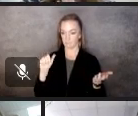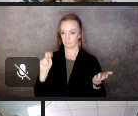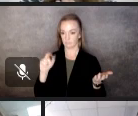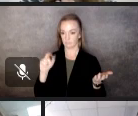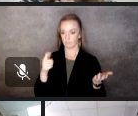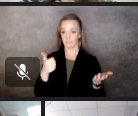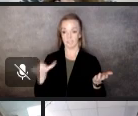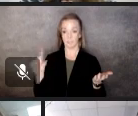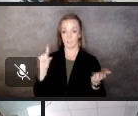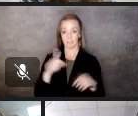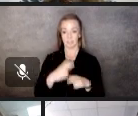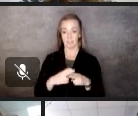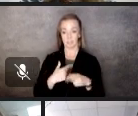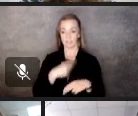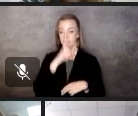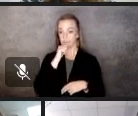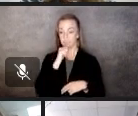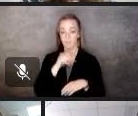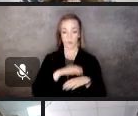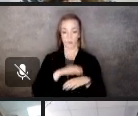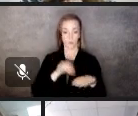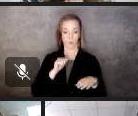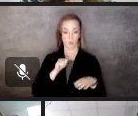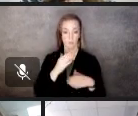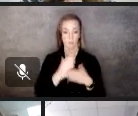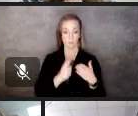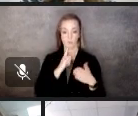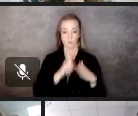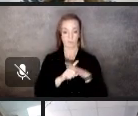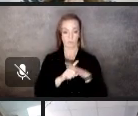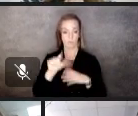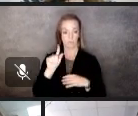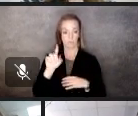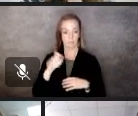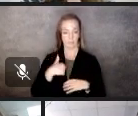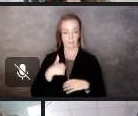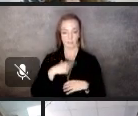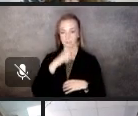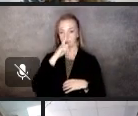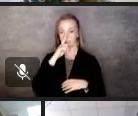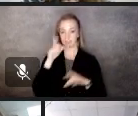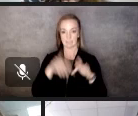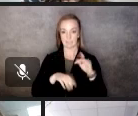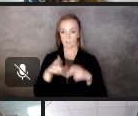not call? Or somebody who came in late that I may have skipped over?